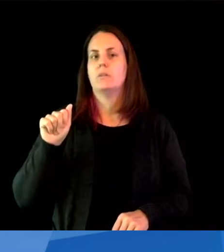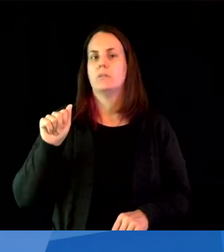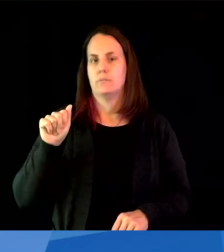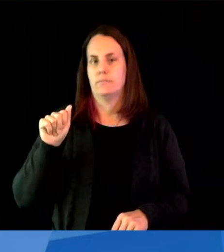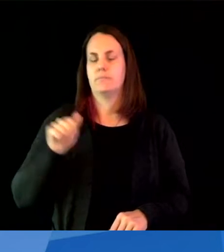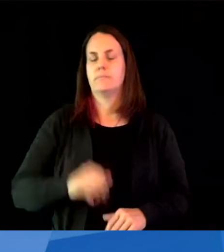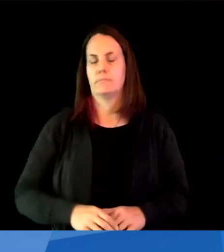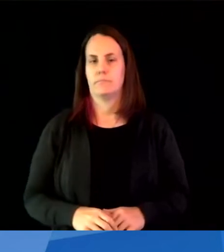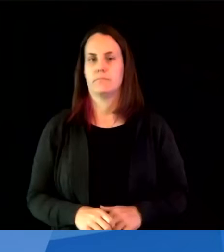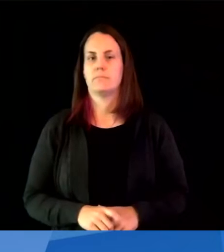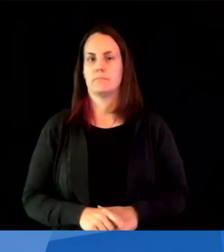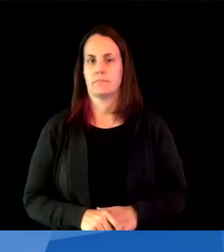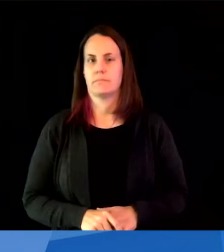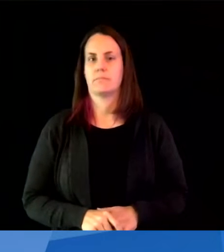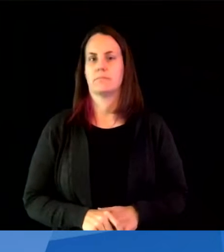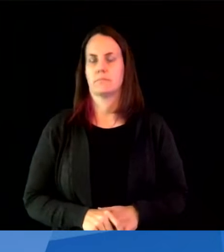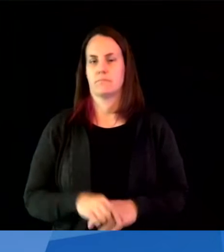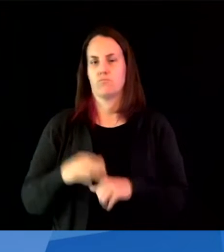Dennis?